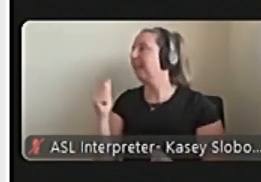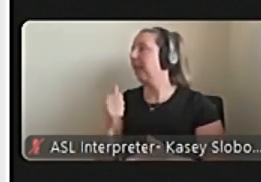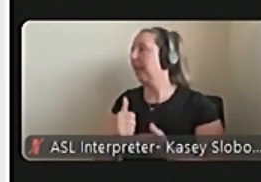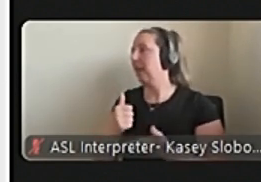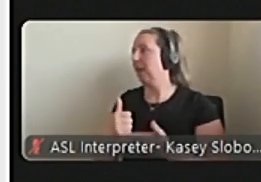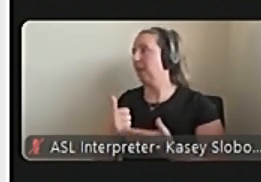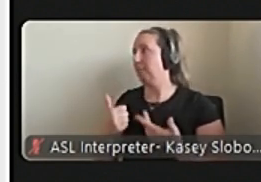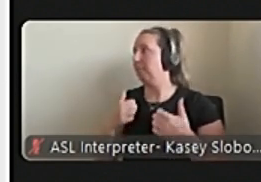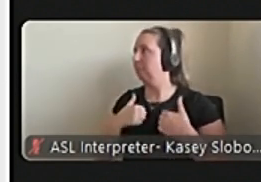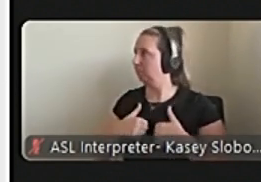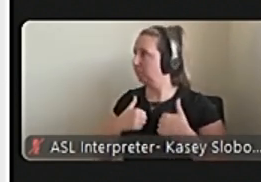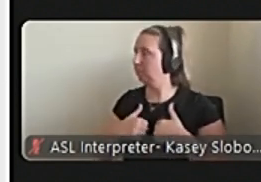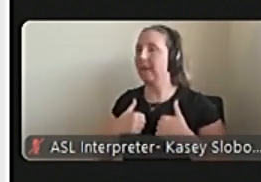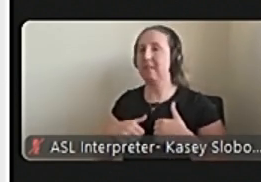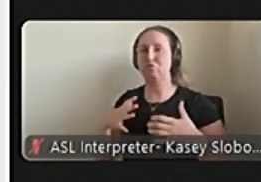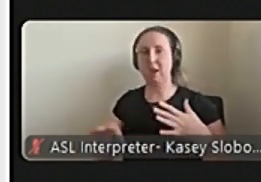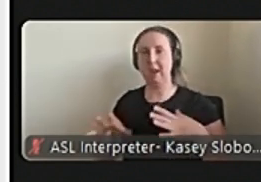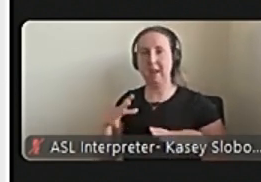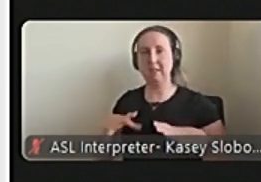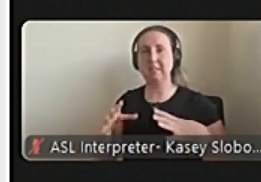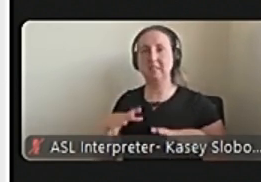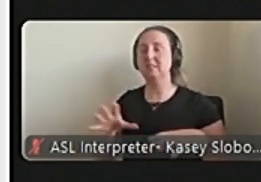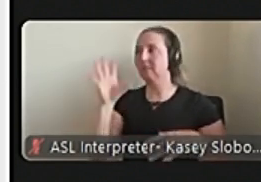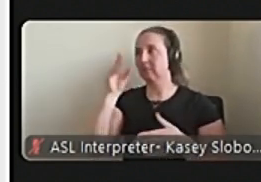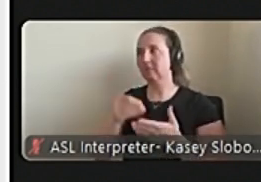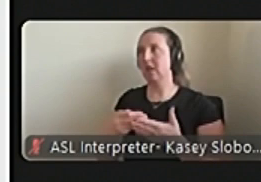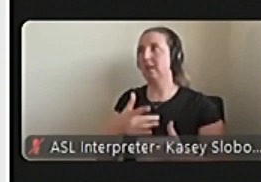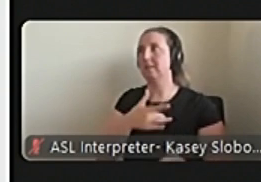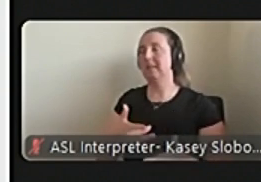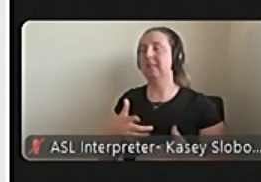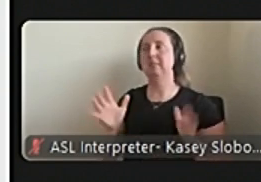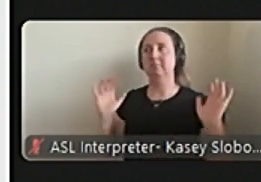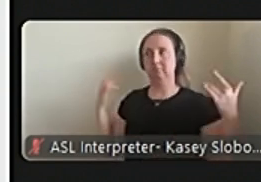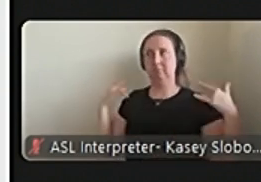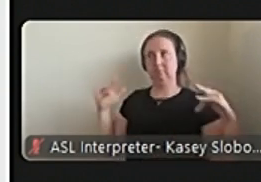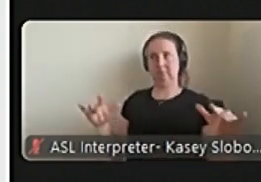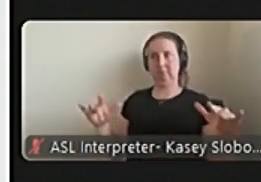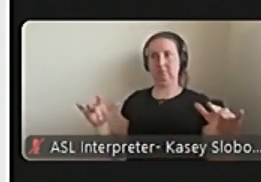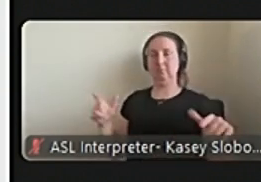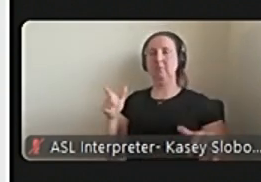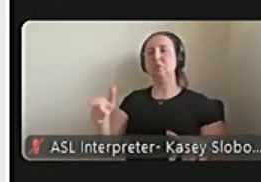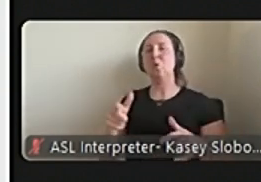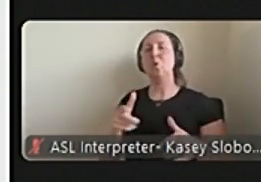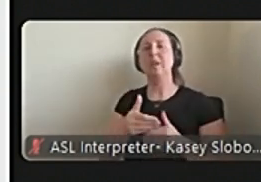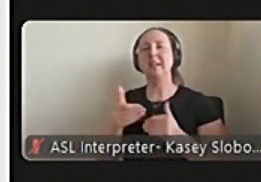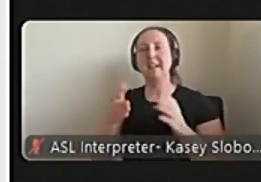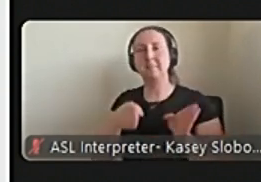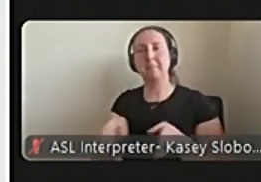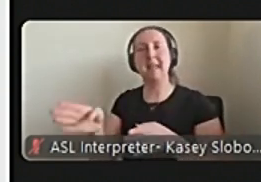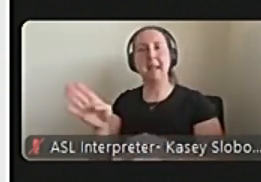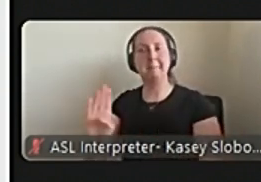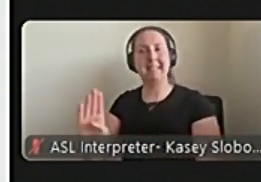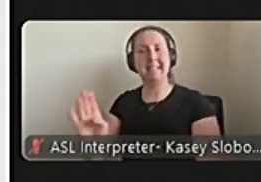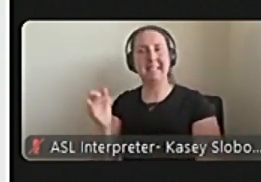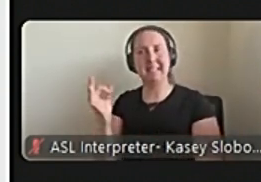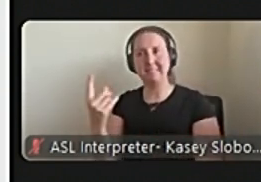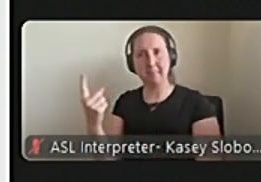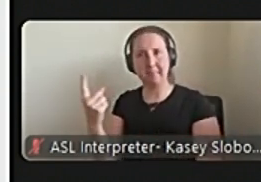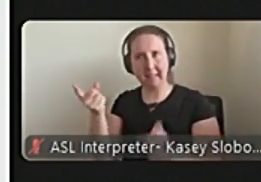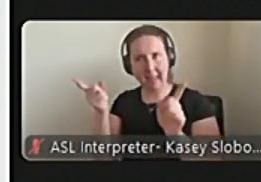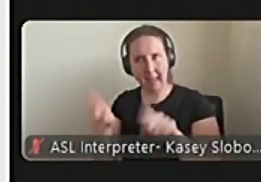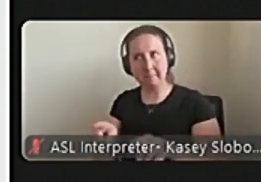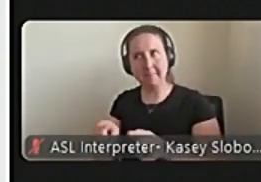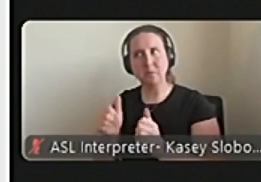I can't do that. So now we need to think about plan B, what happens to the person if something happens to that primary care